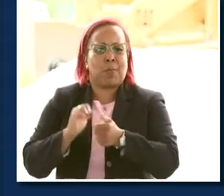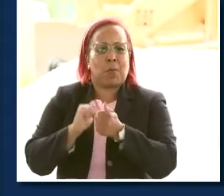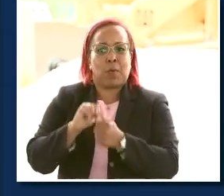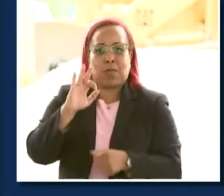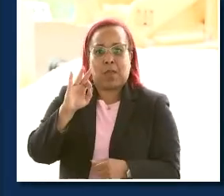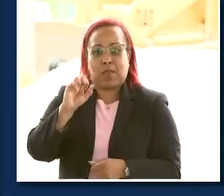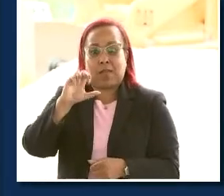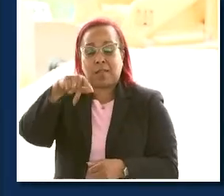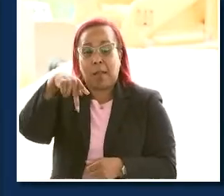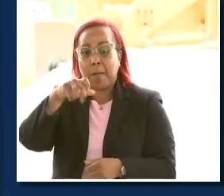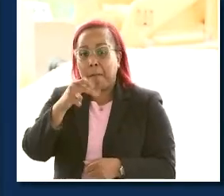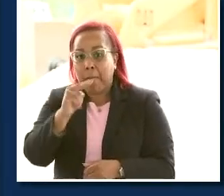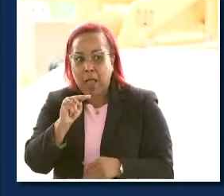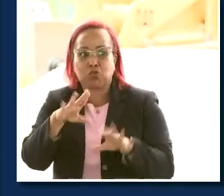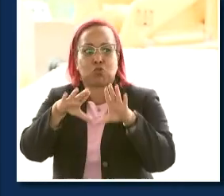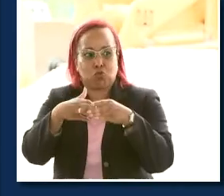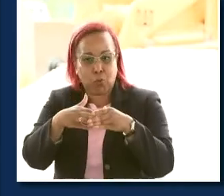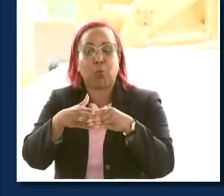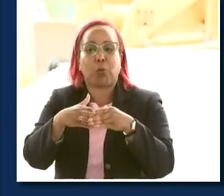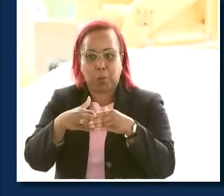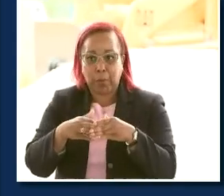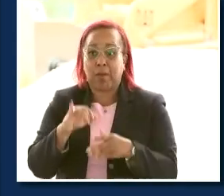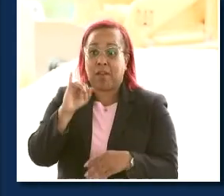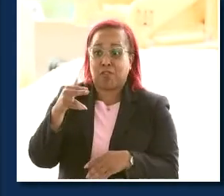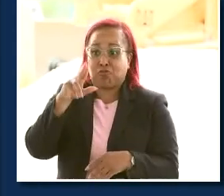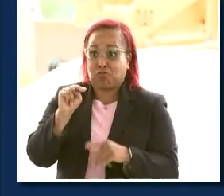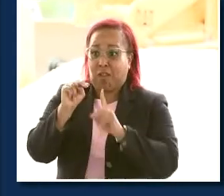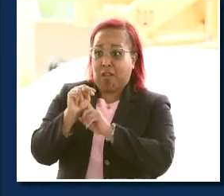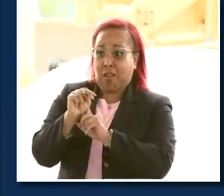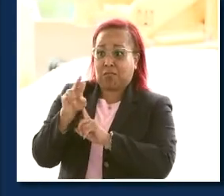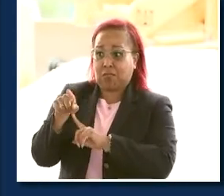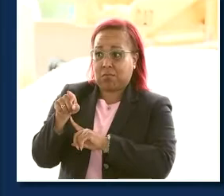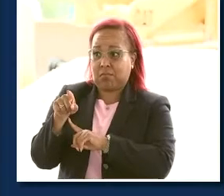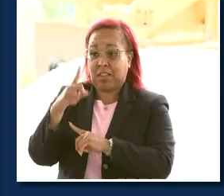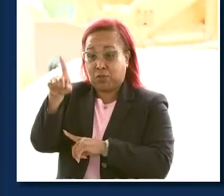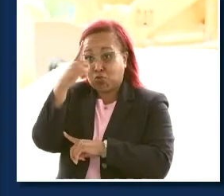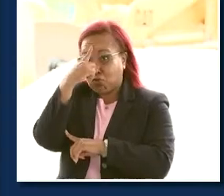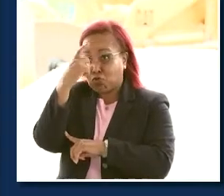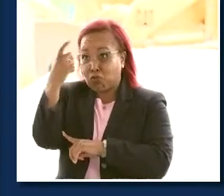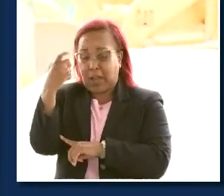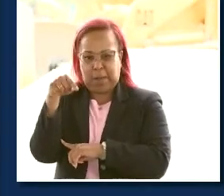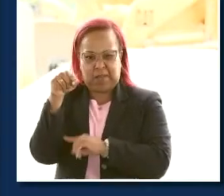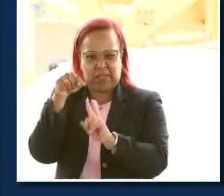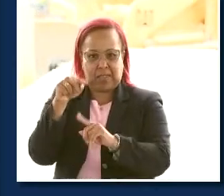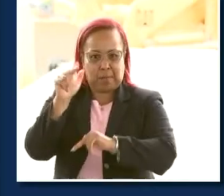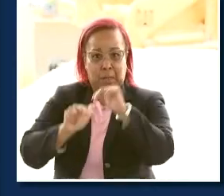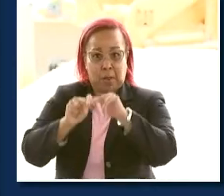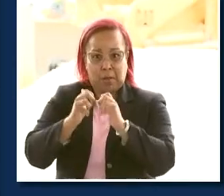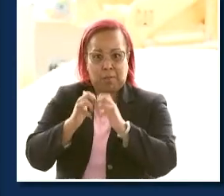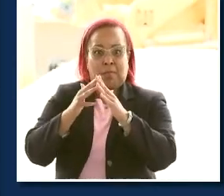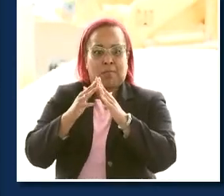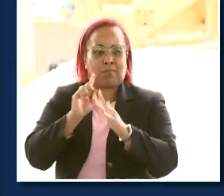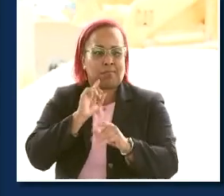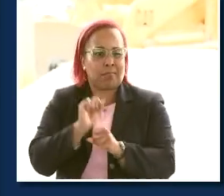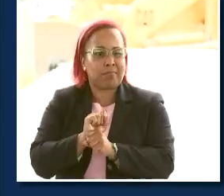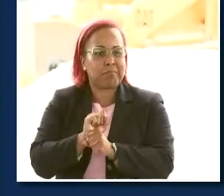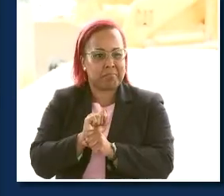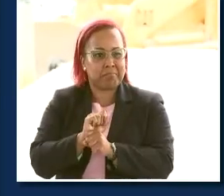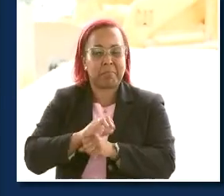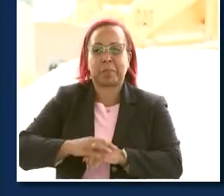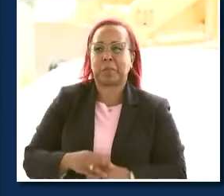Group and to bring John Ronan's dream of this building to life.